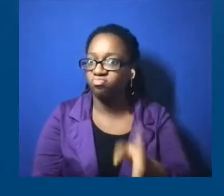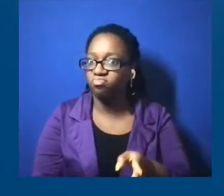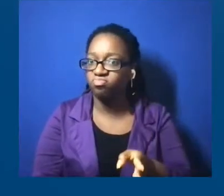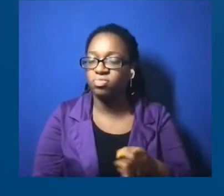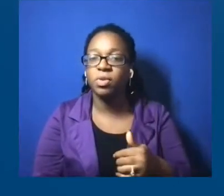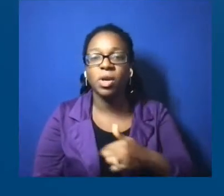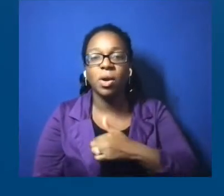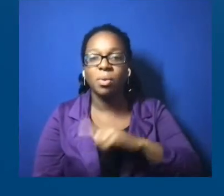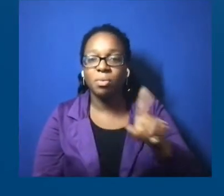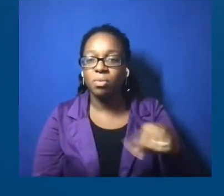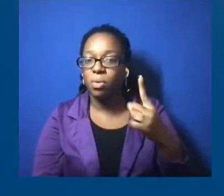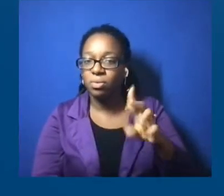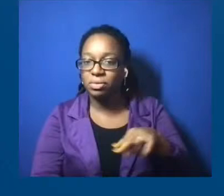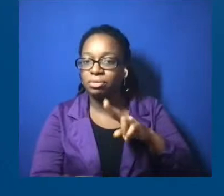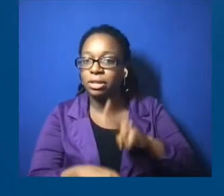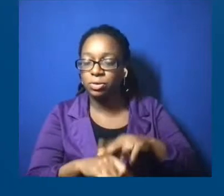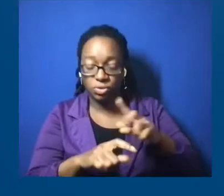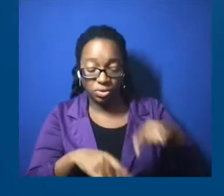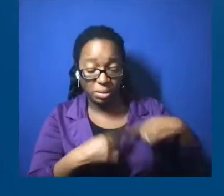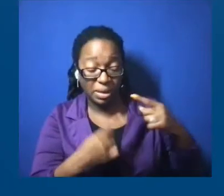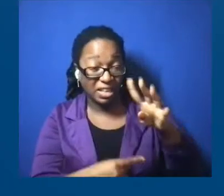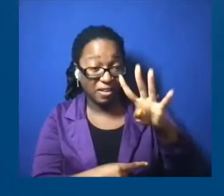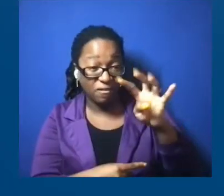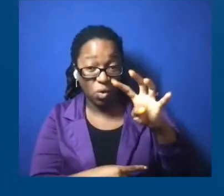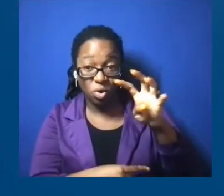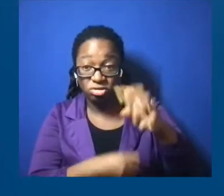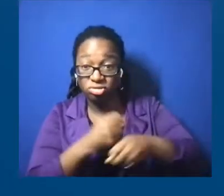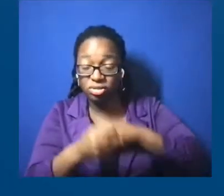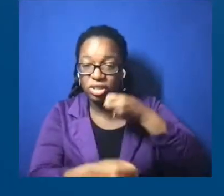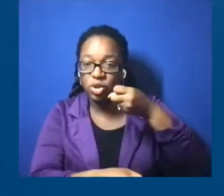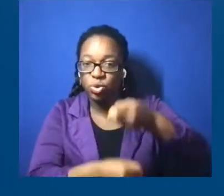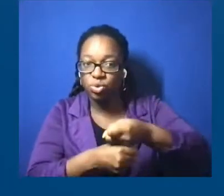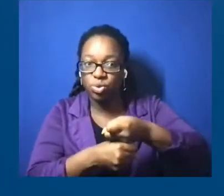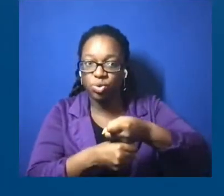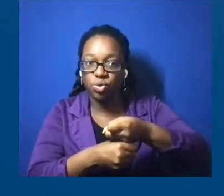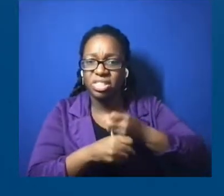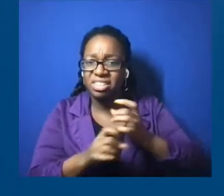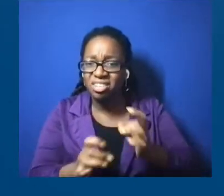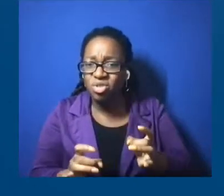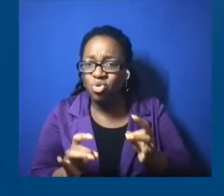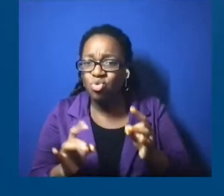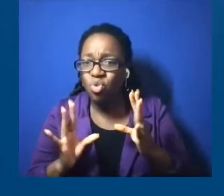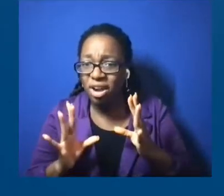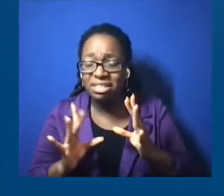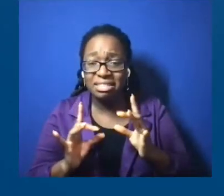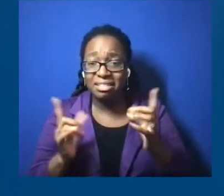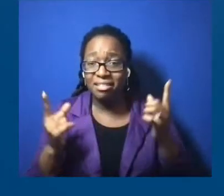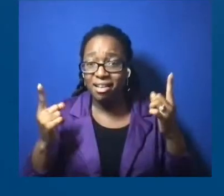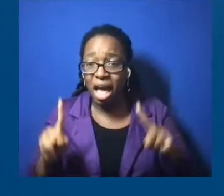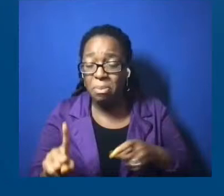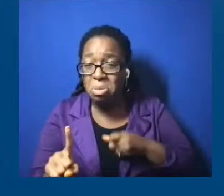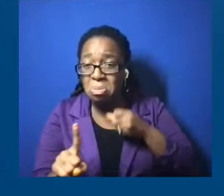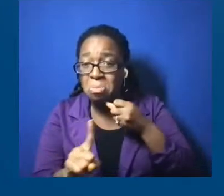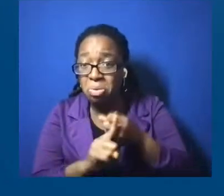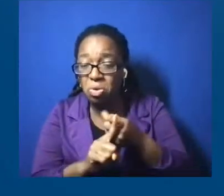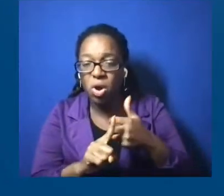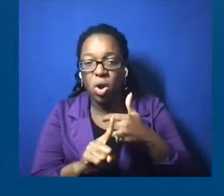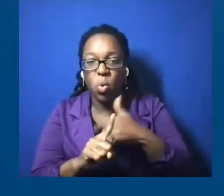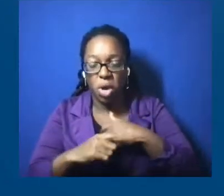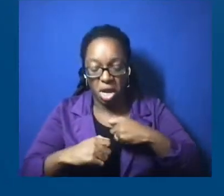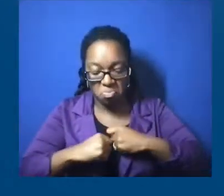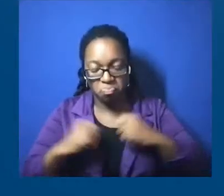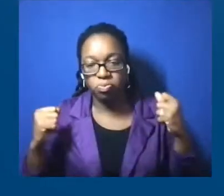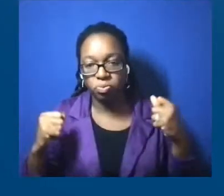nation in the last 400 years that's come out of crises stronger than we went into the crises. And